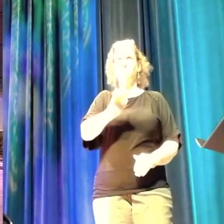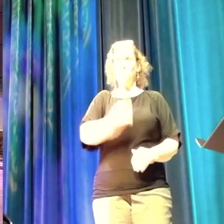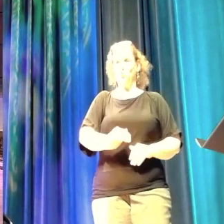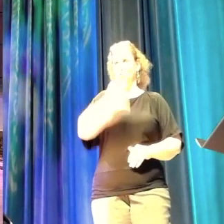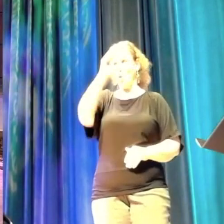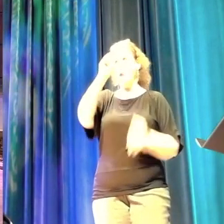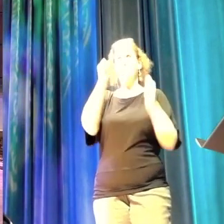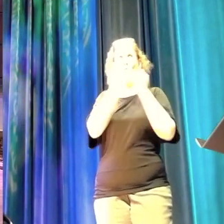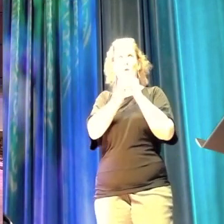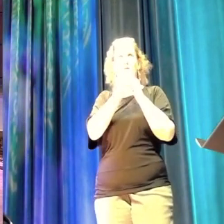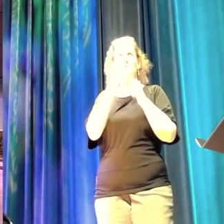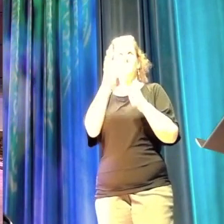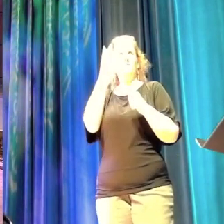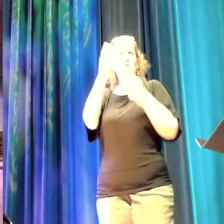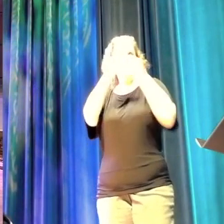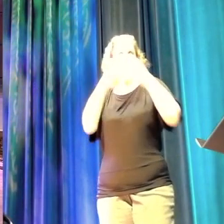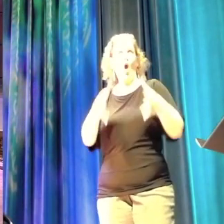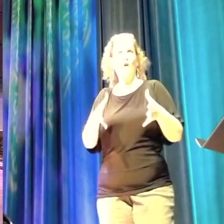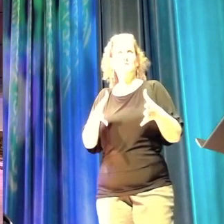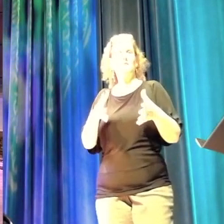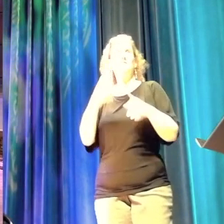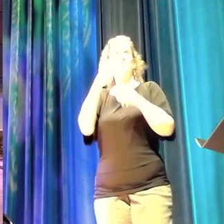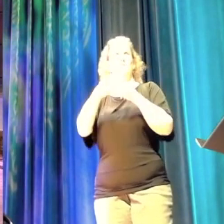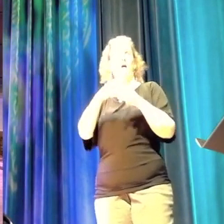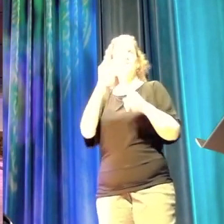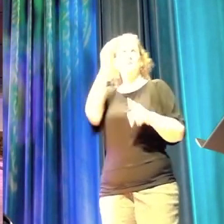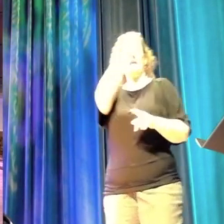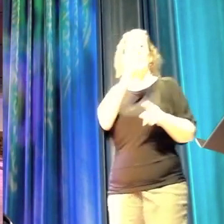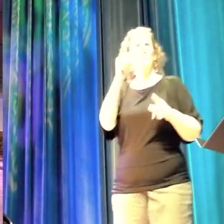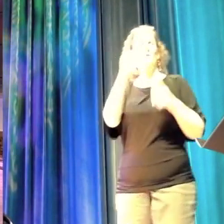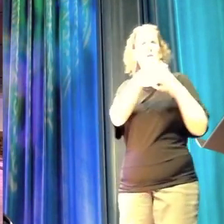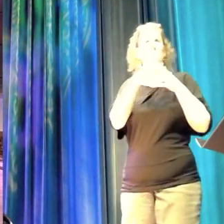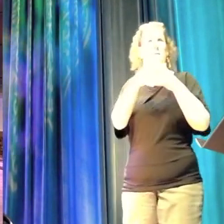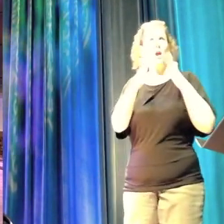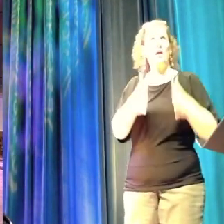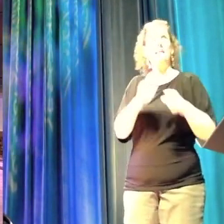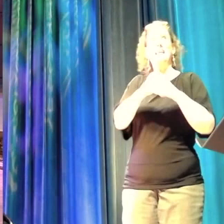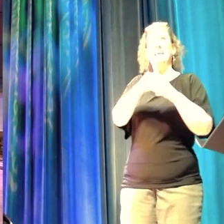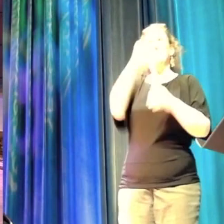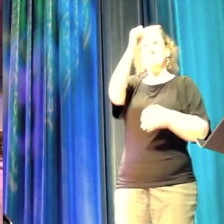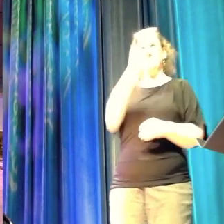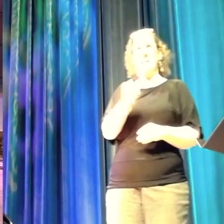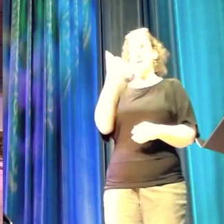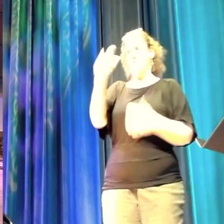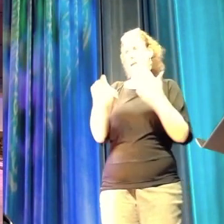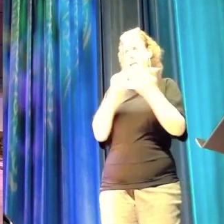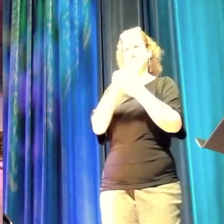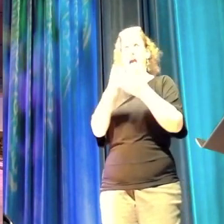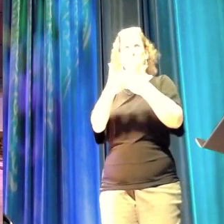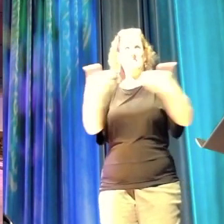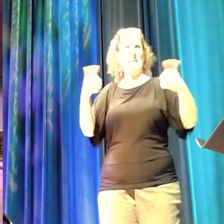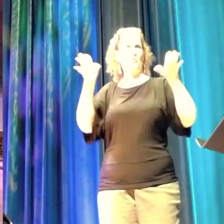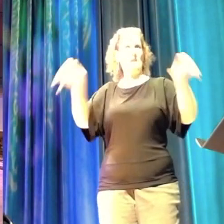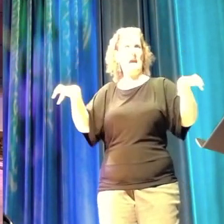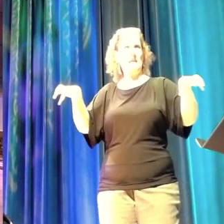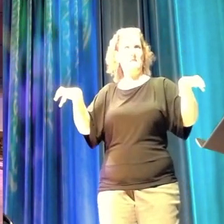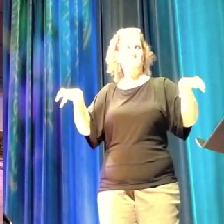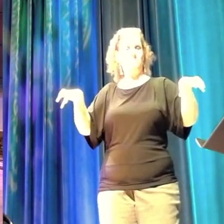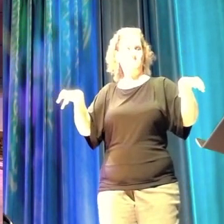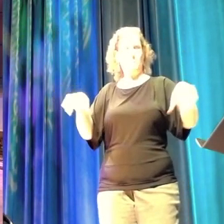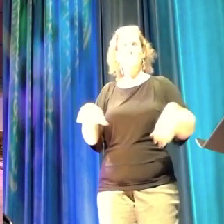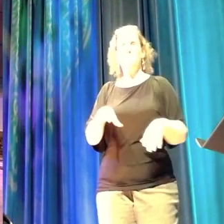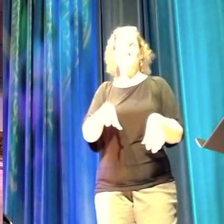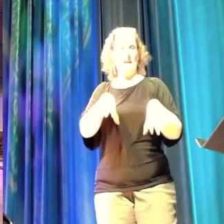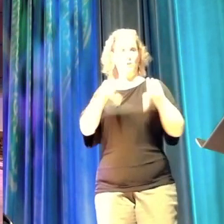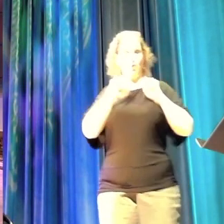with visual loss of African-American children in the segregated South. It took on a life circumstance